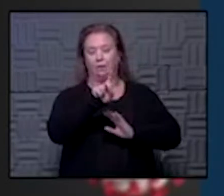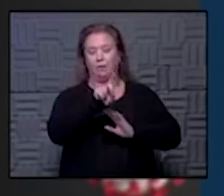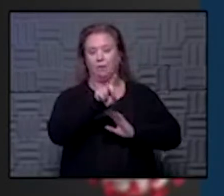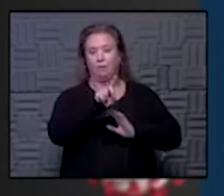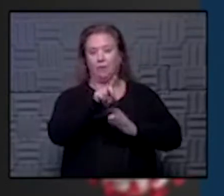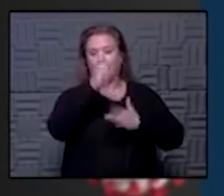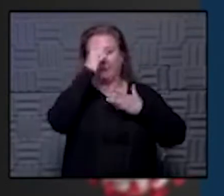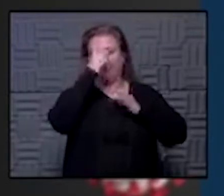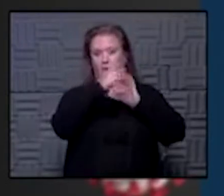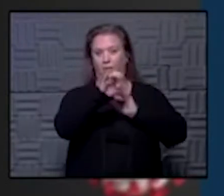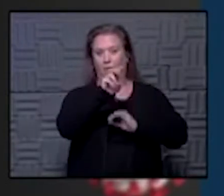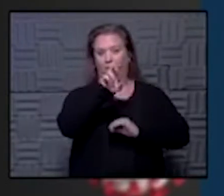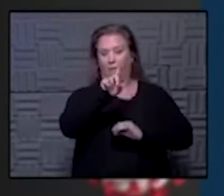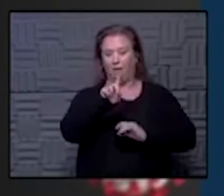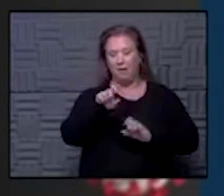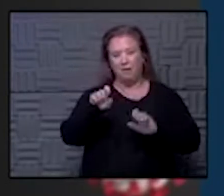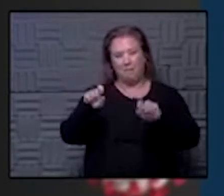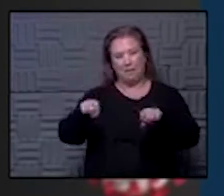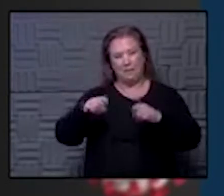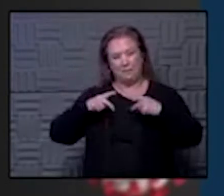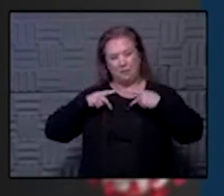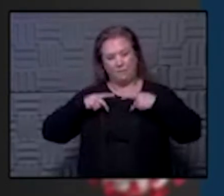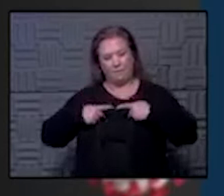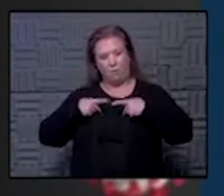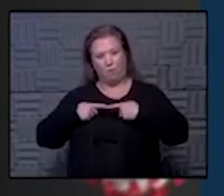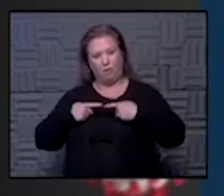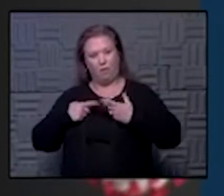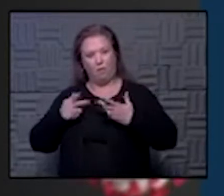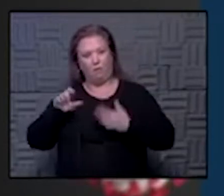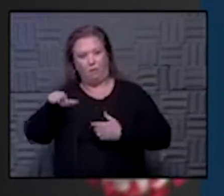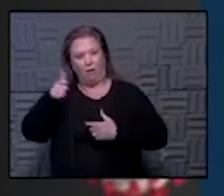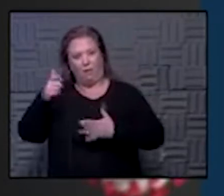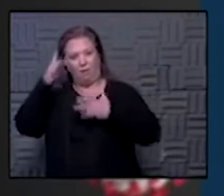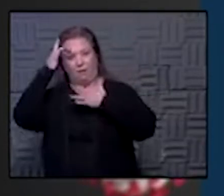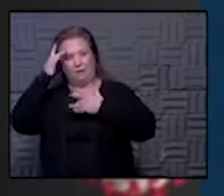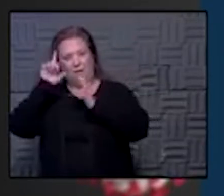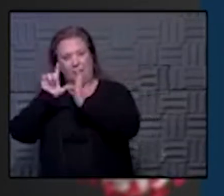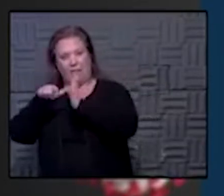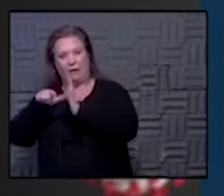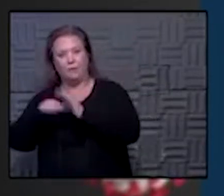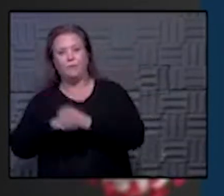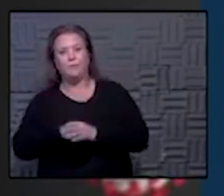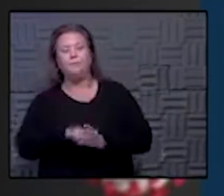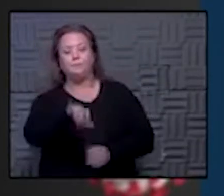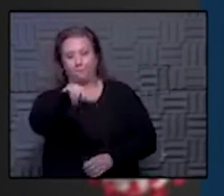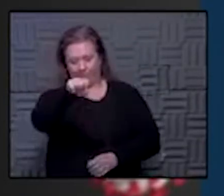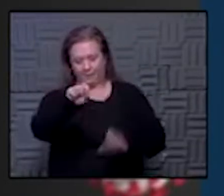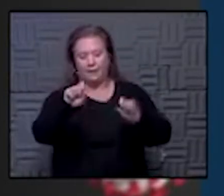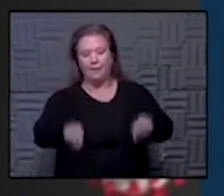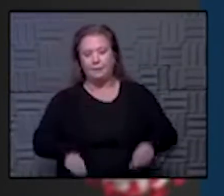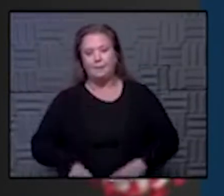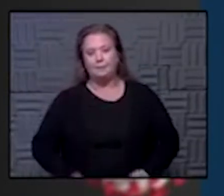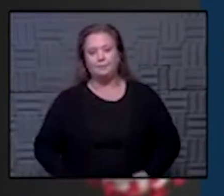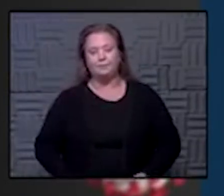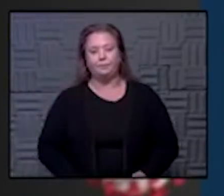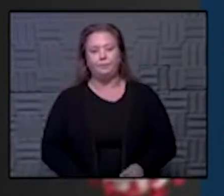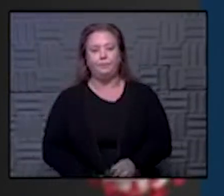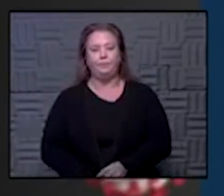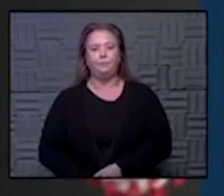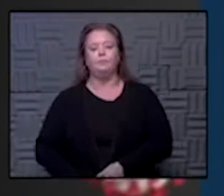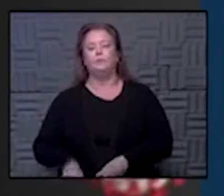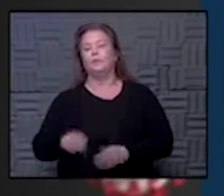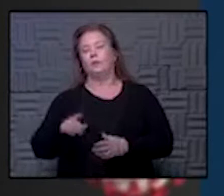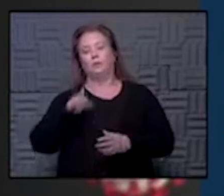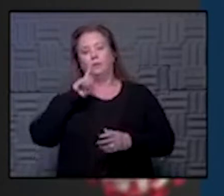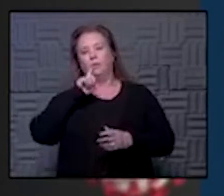other symptom later on without running a fever, really? Can he? Yes, absolutely. Absolutely. Again, there is